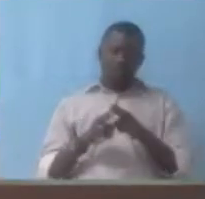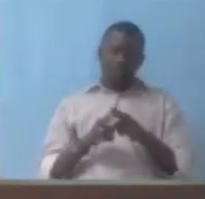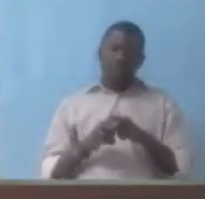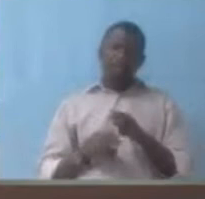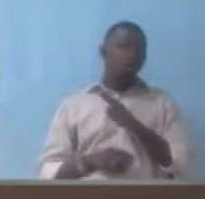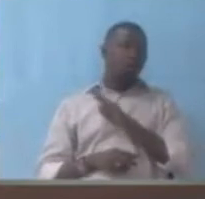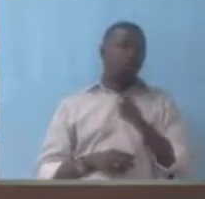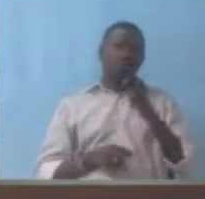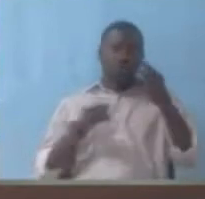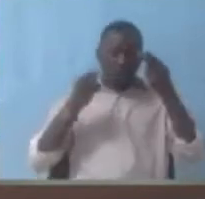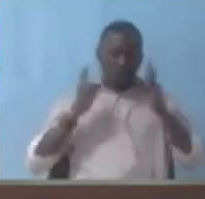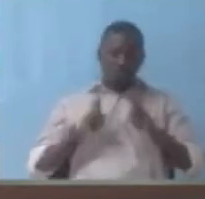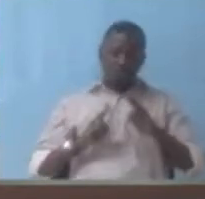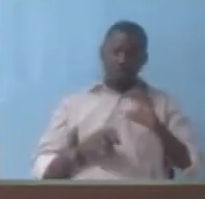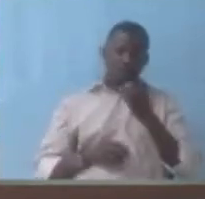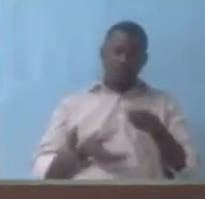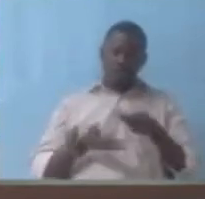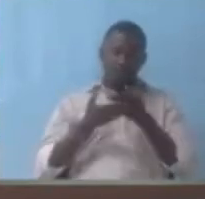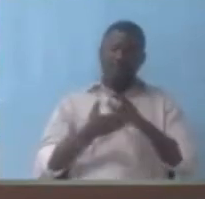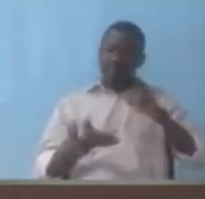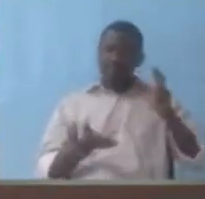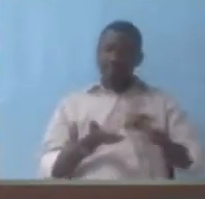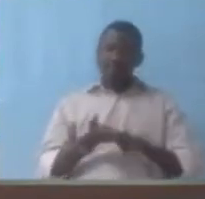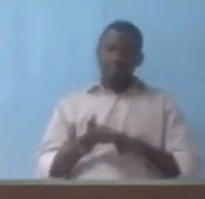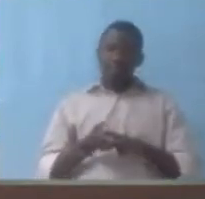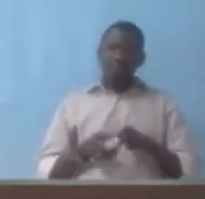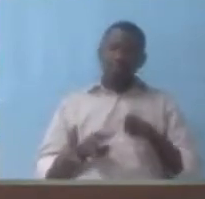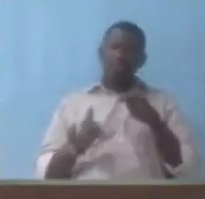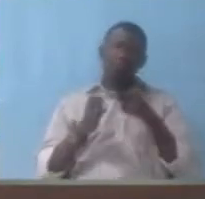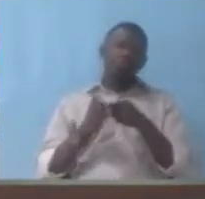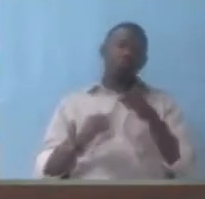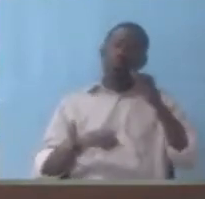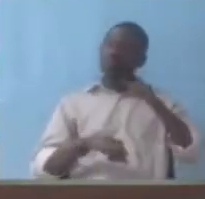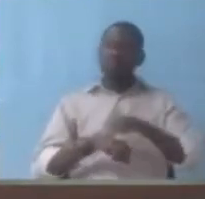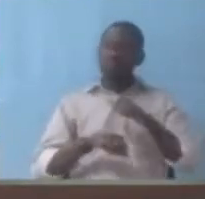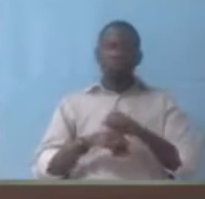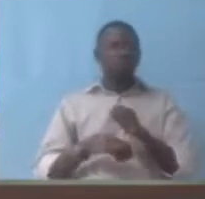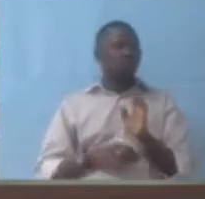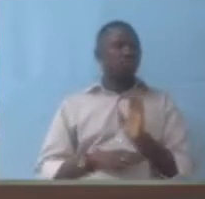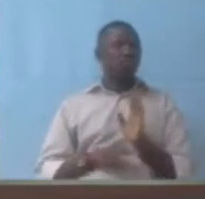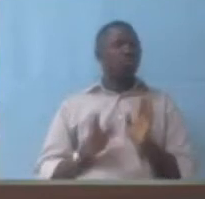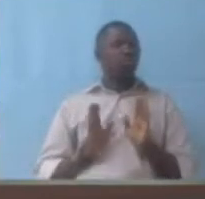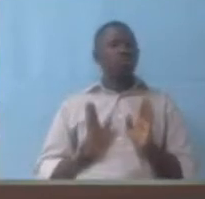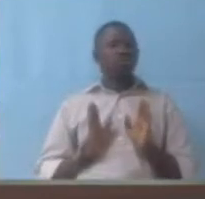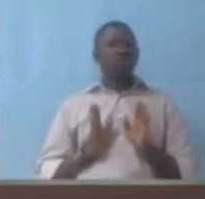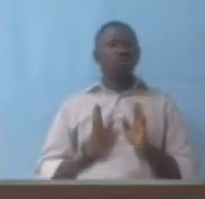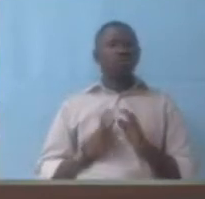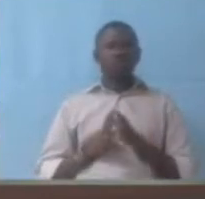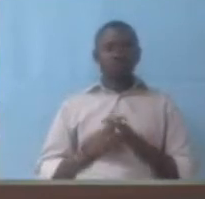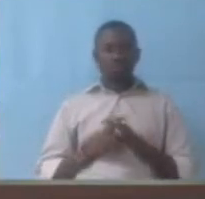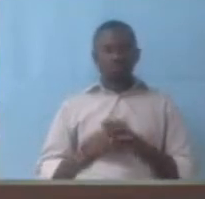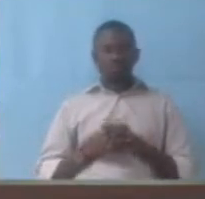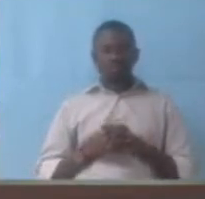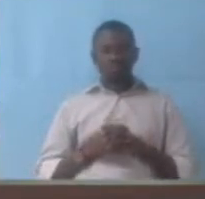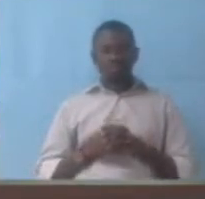law can give validity to torture. Luata kere meye nyin tonya yandi ka momuta ka